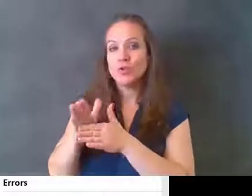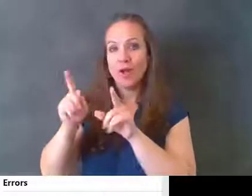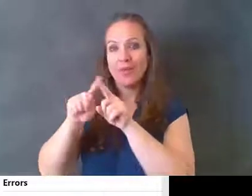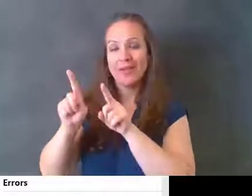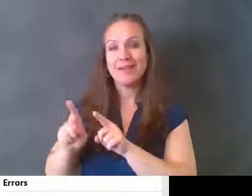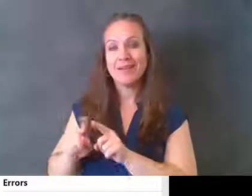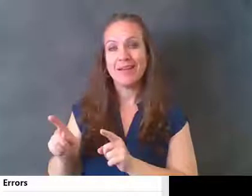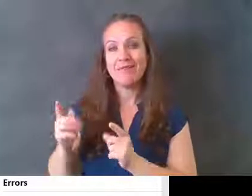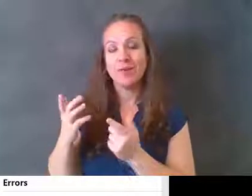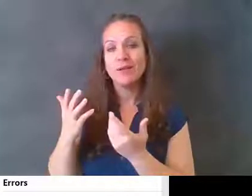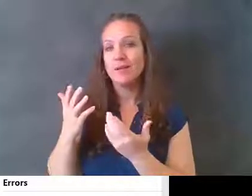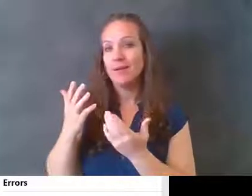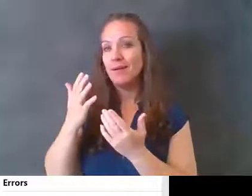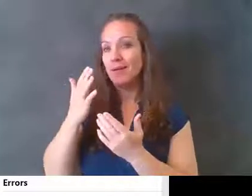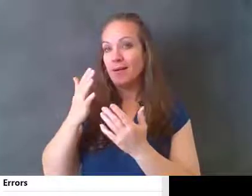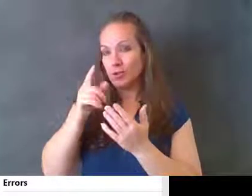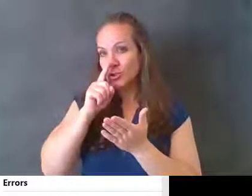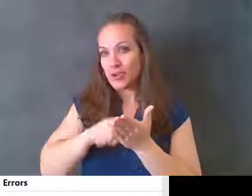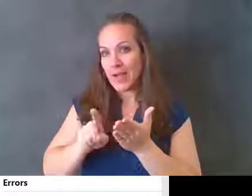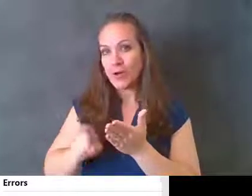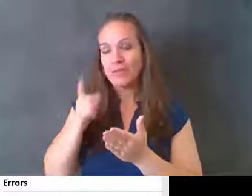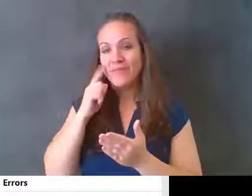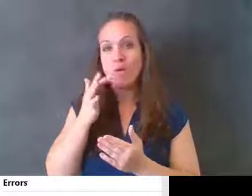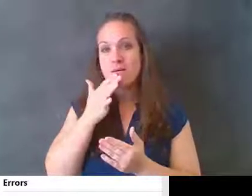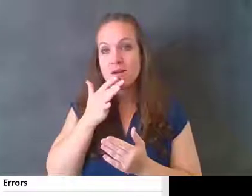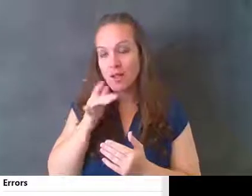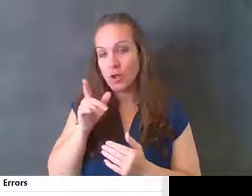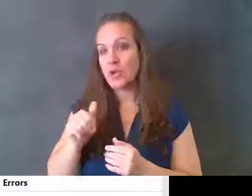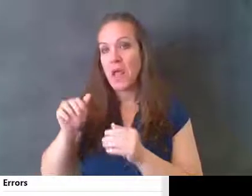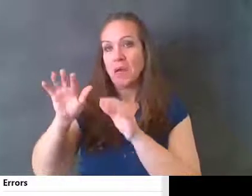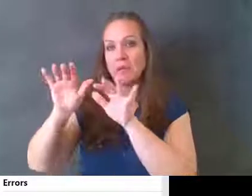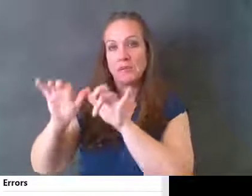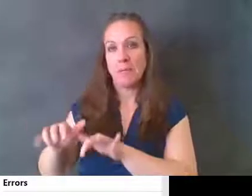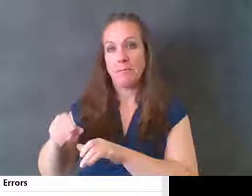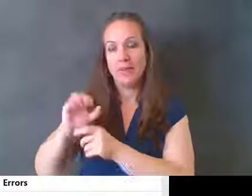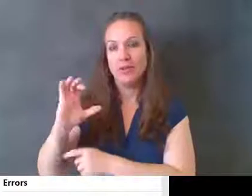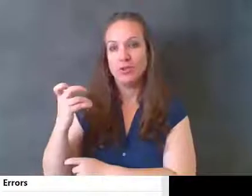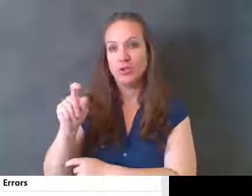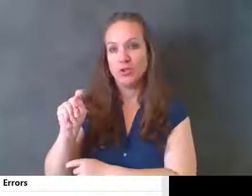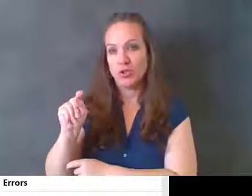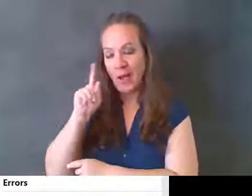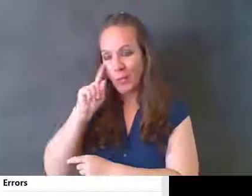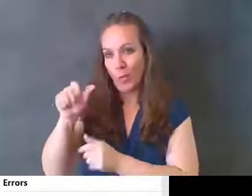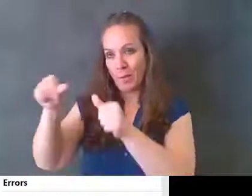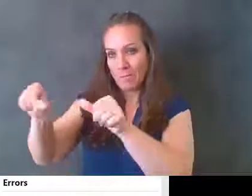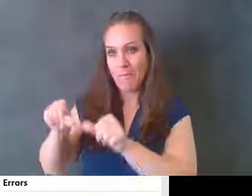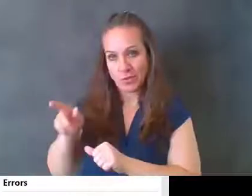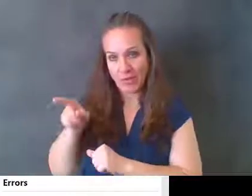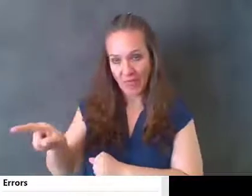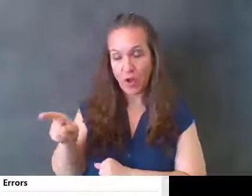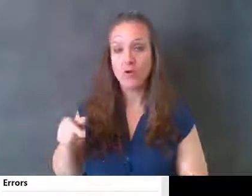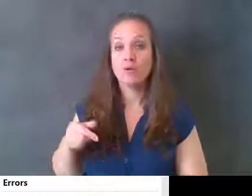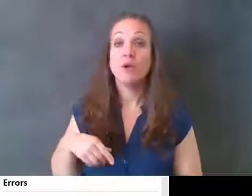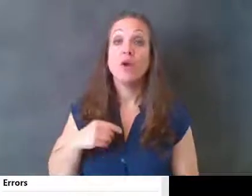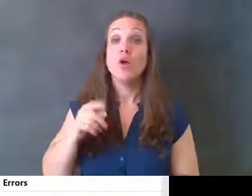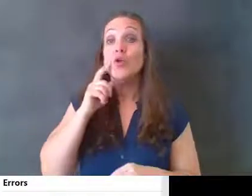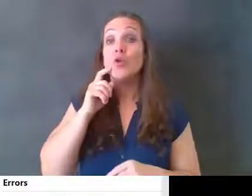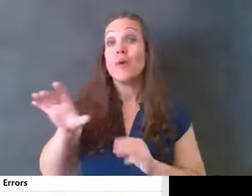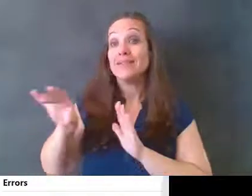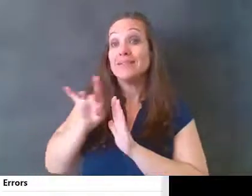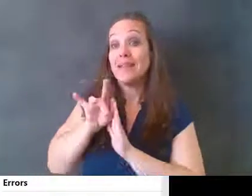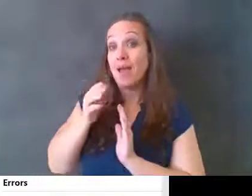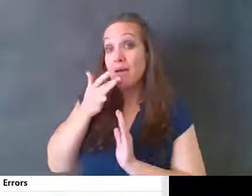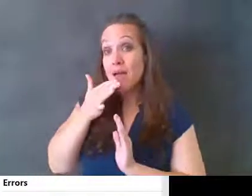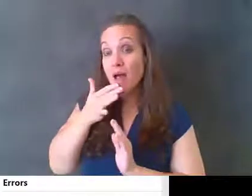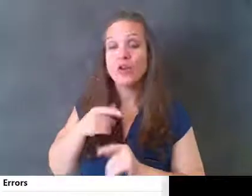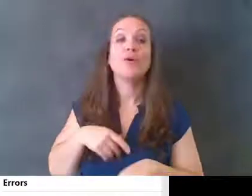Contrast Analyzer, and it's a free download you can use, and it has a little dropper where you can compare the color